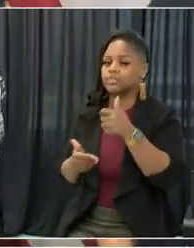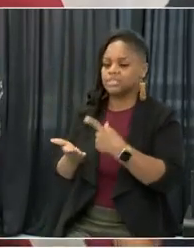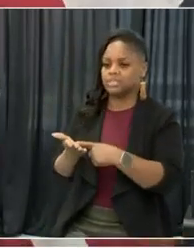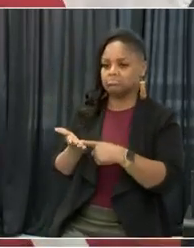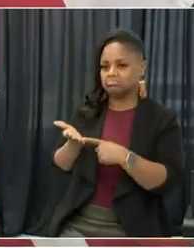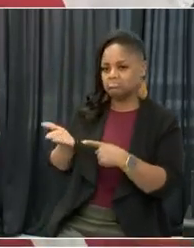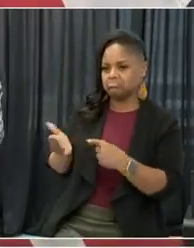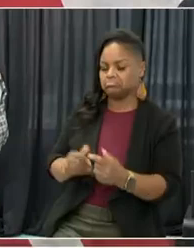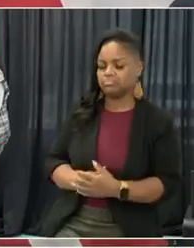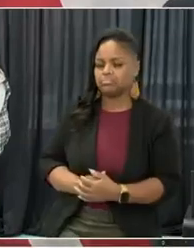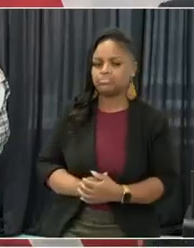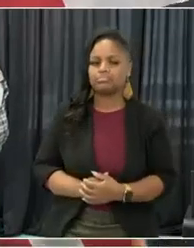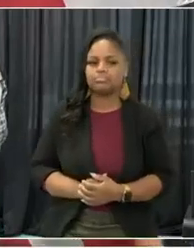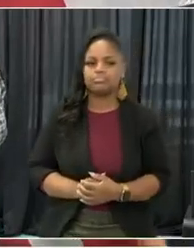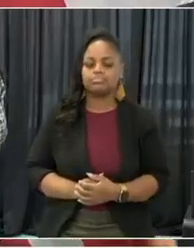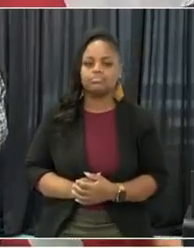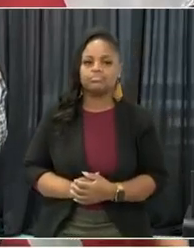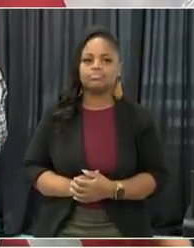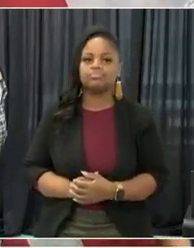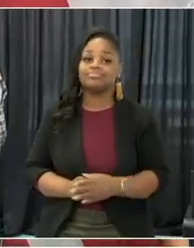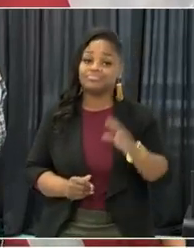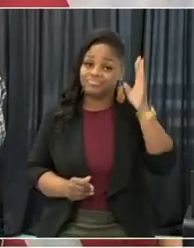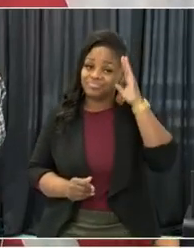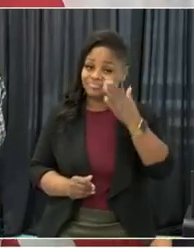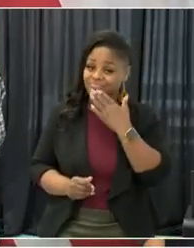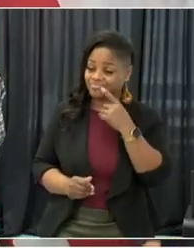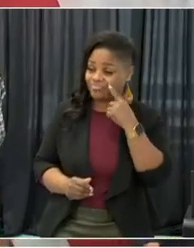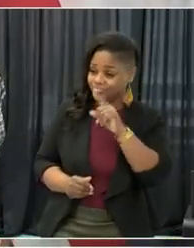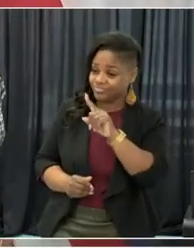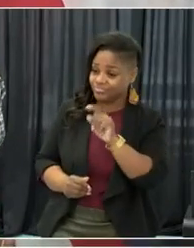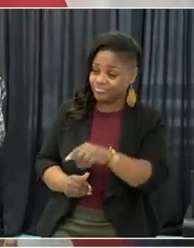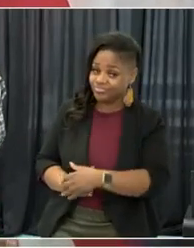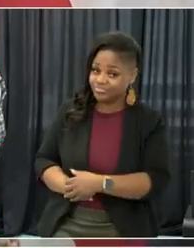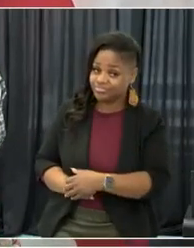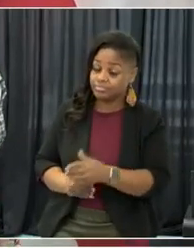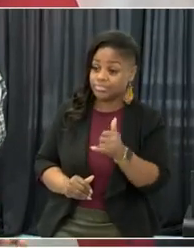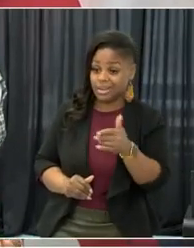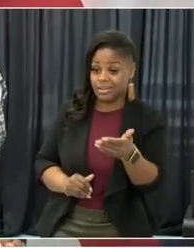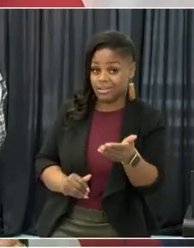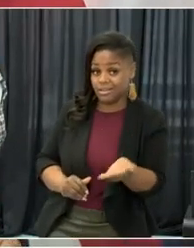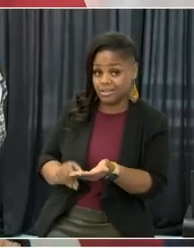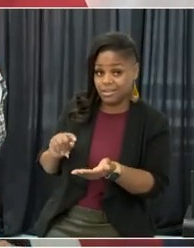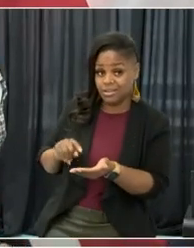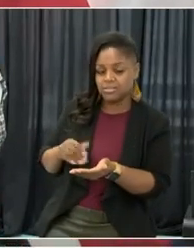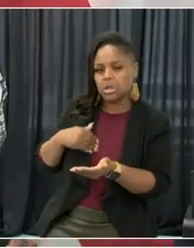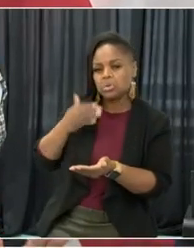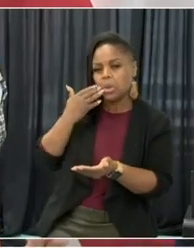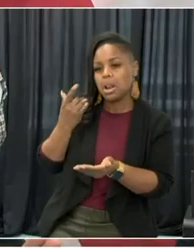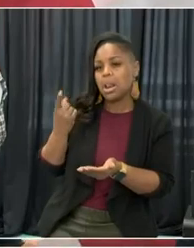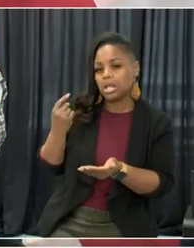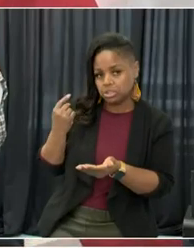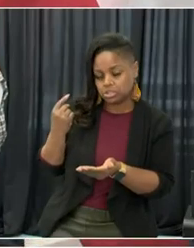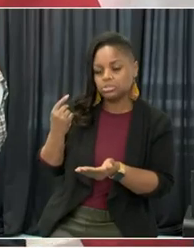Yeah, thank you for the question. So with respect to hiring, on the back end of last year, several things have been done. The first thing, one of